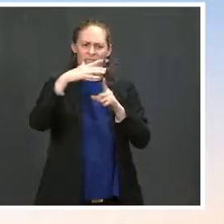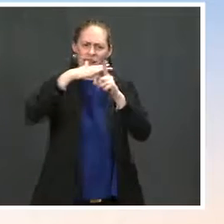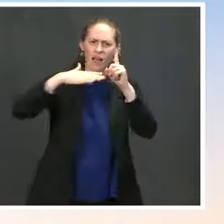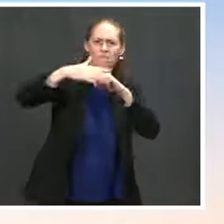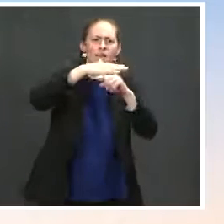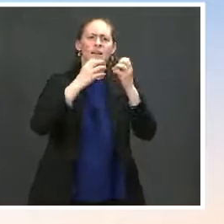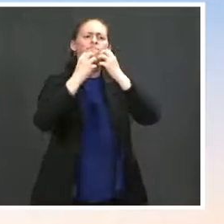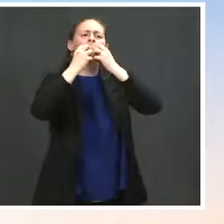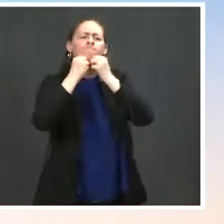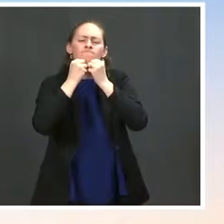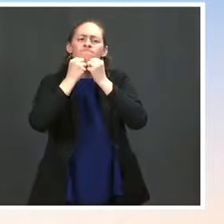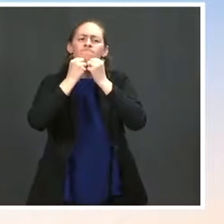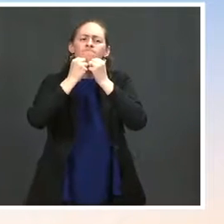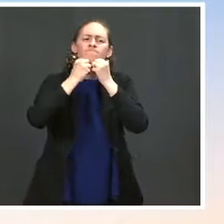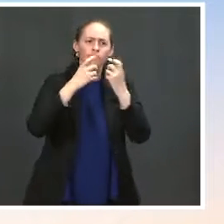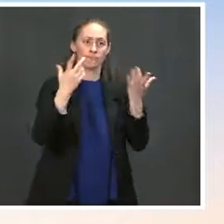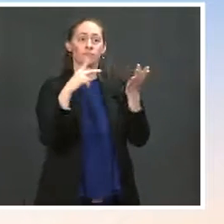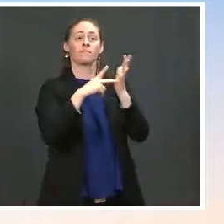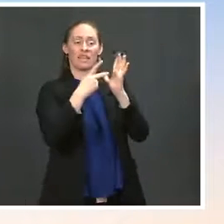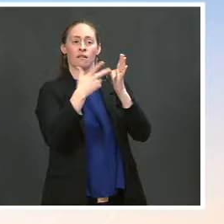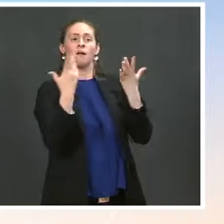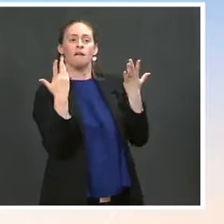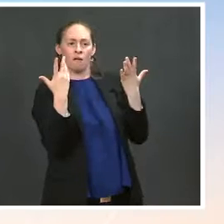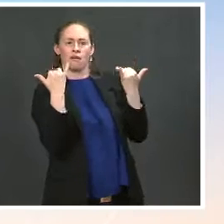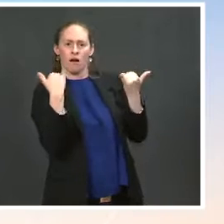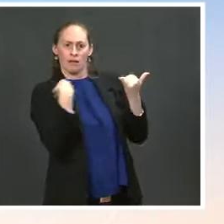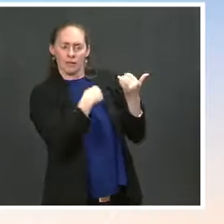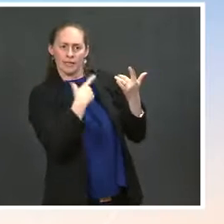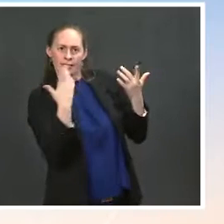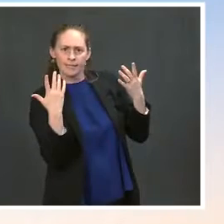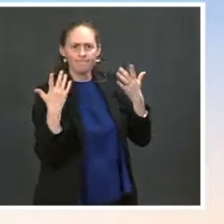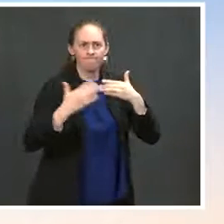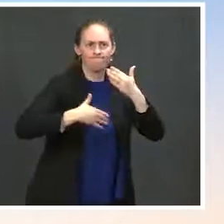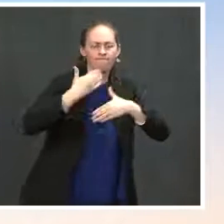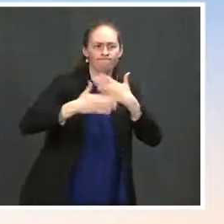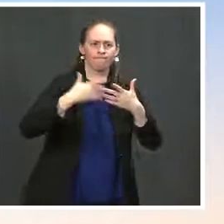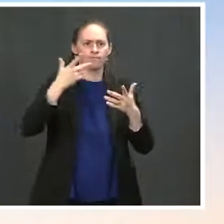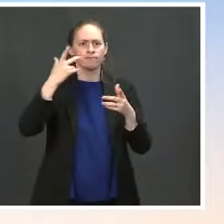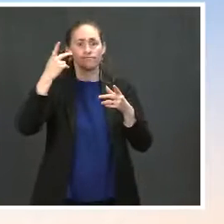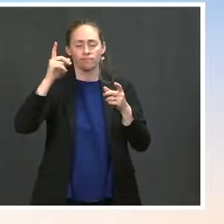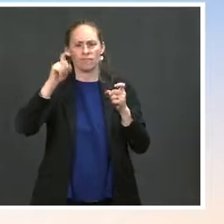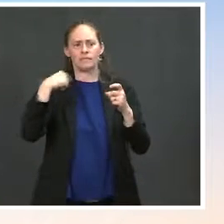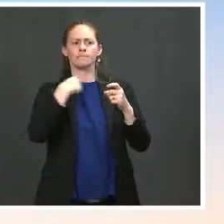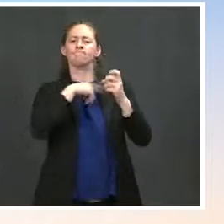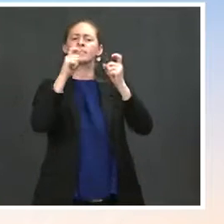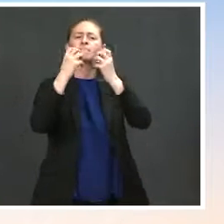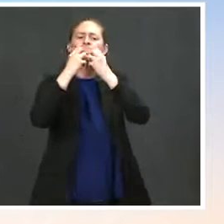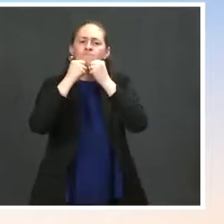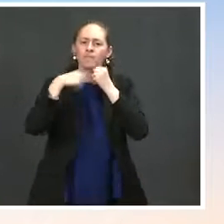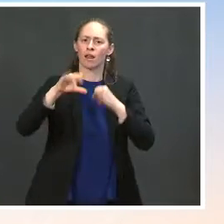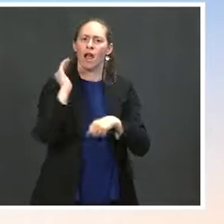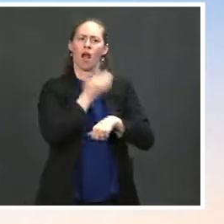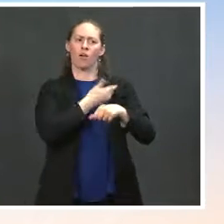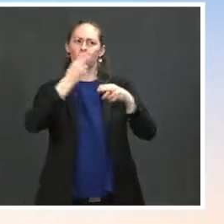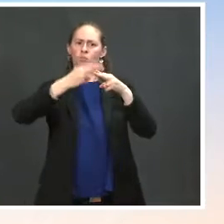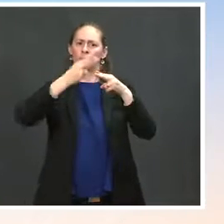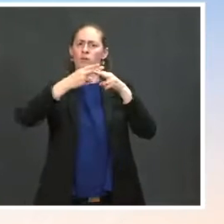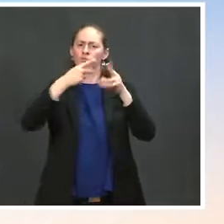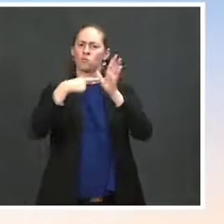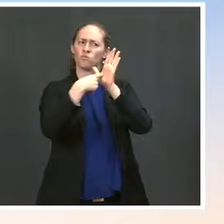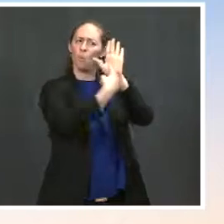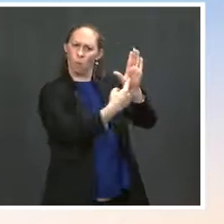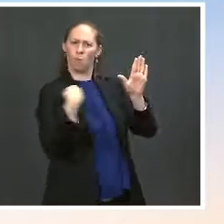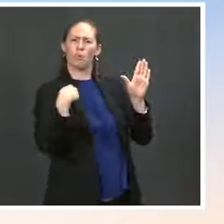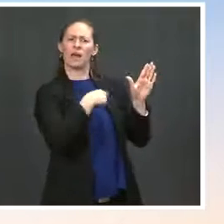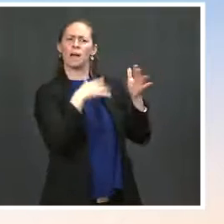get up. We had to restore America's credibility. We had to prove that we were serious. And I think today does